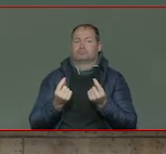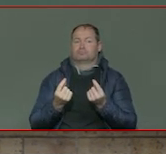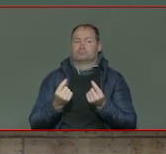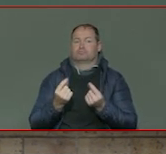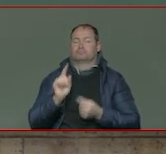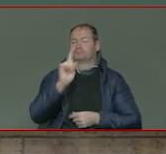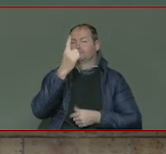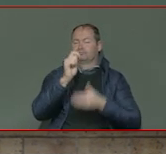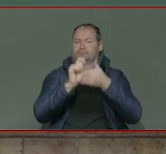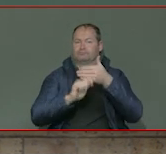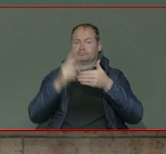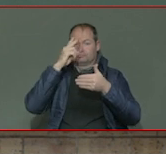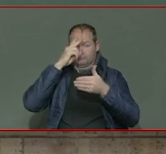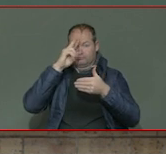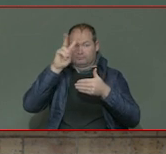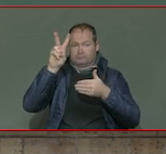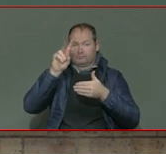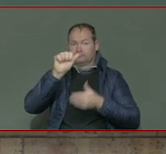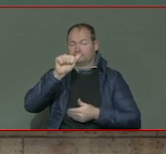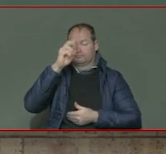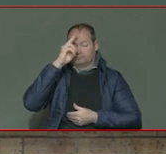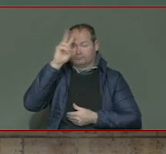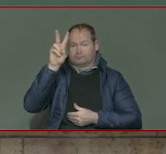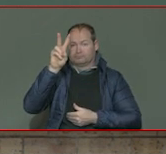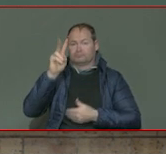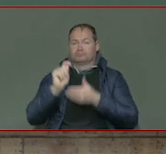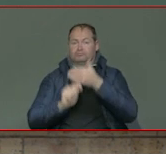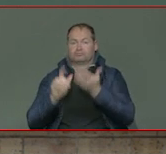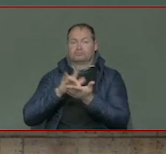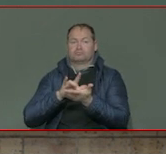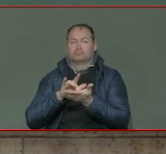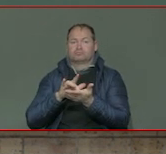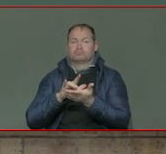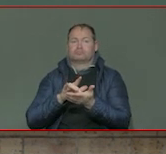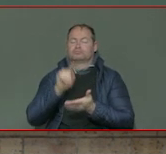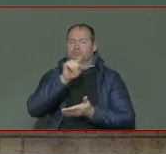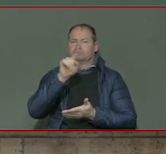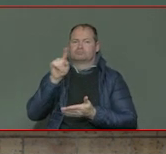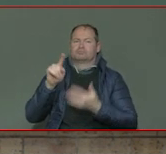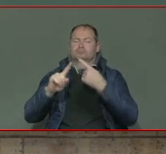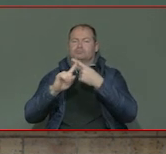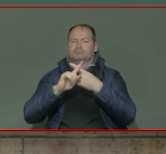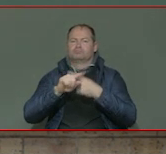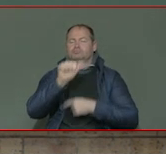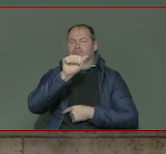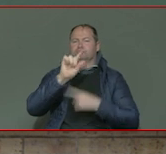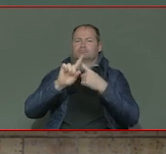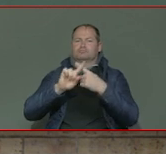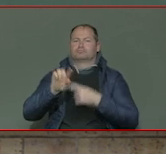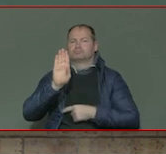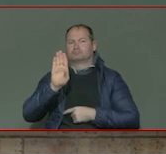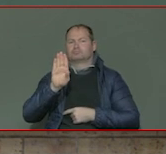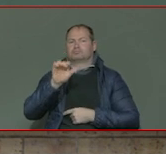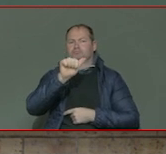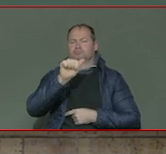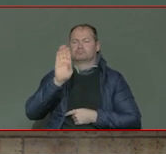term squared is a squared. The middle term is that term times that term. A times b is ab.